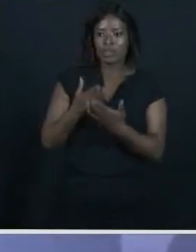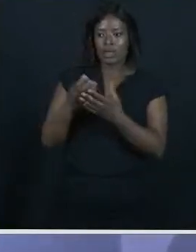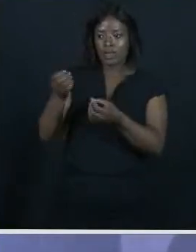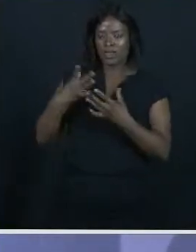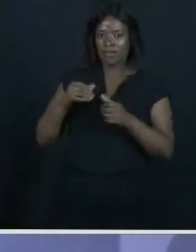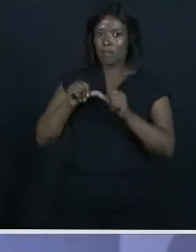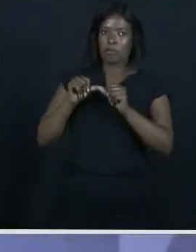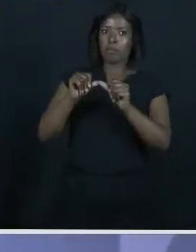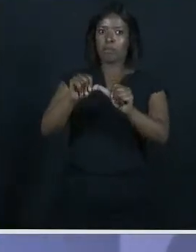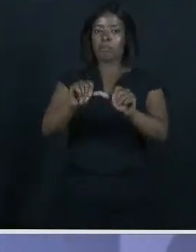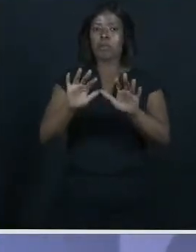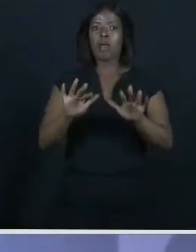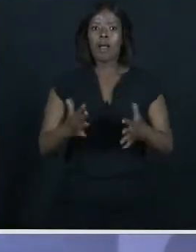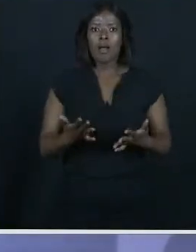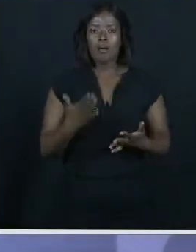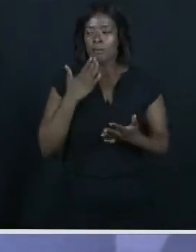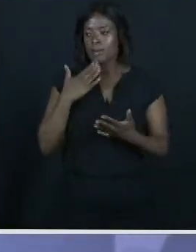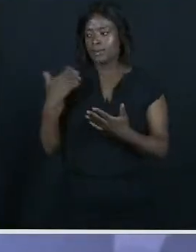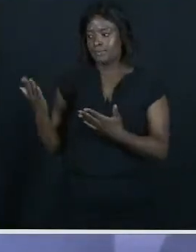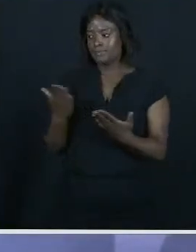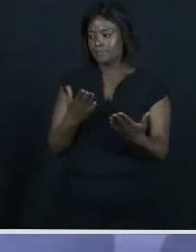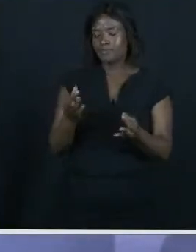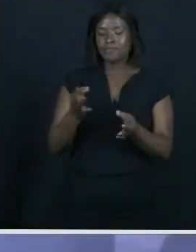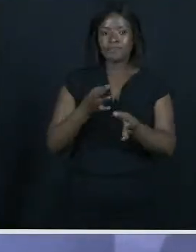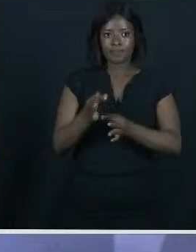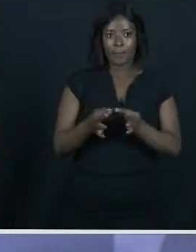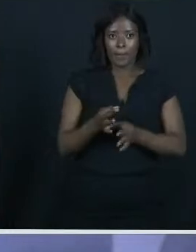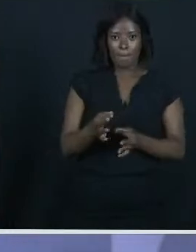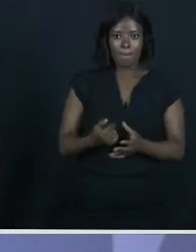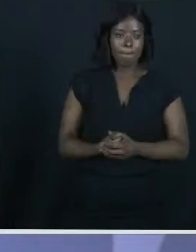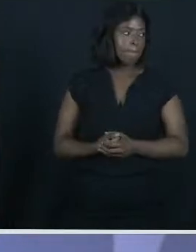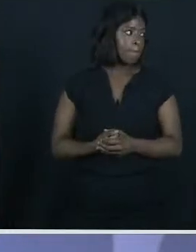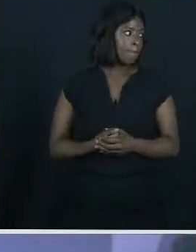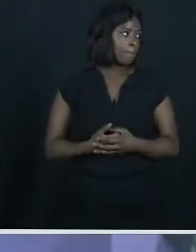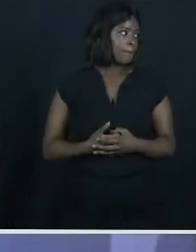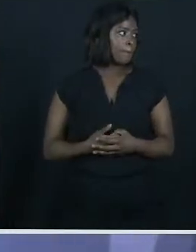you. Okay, thank you.